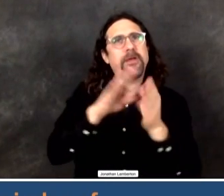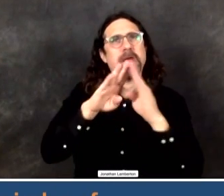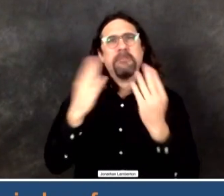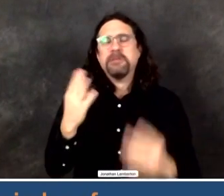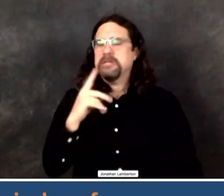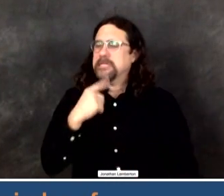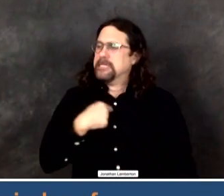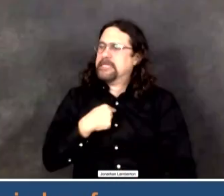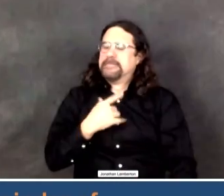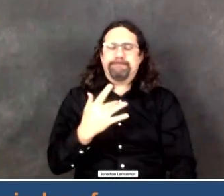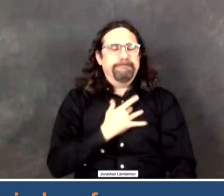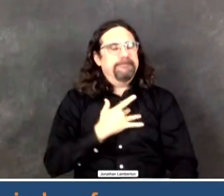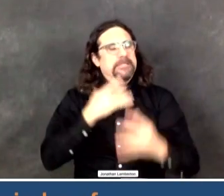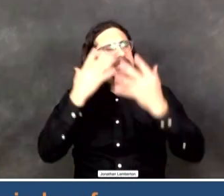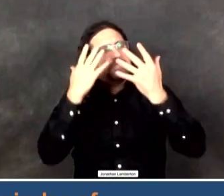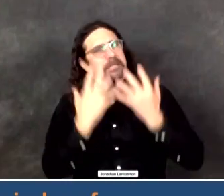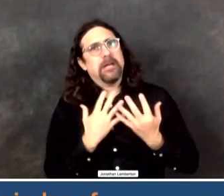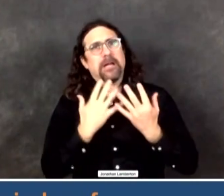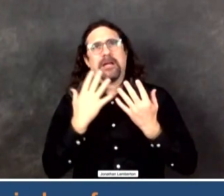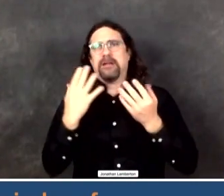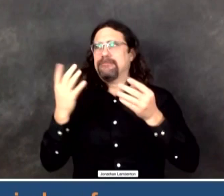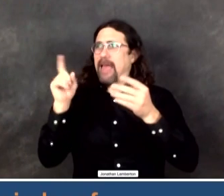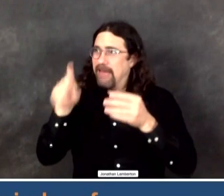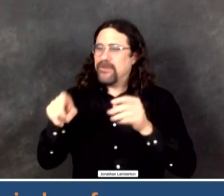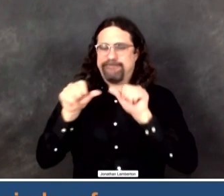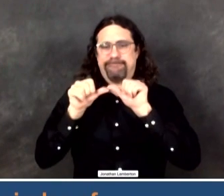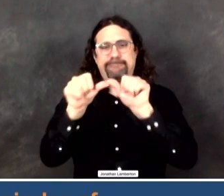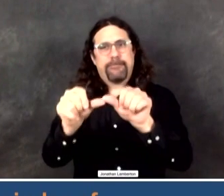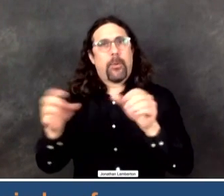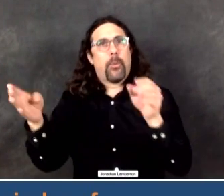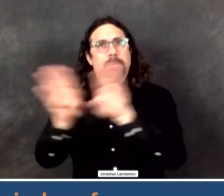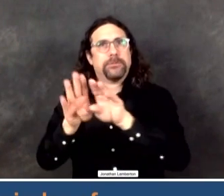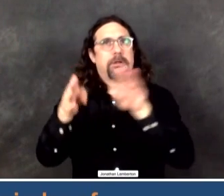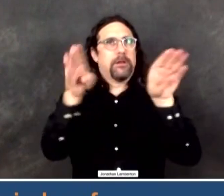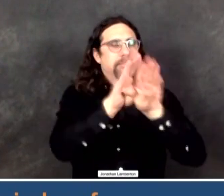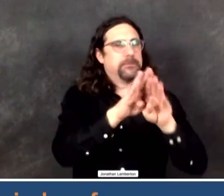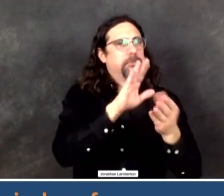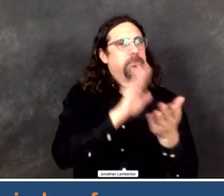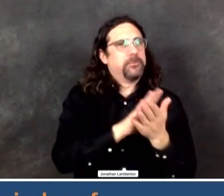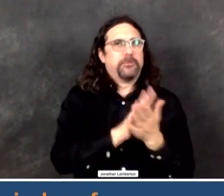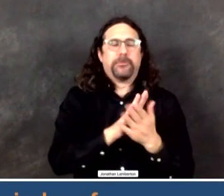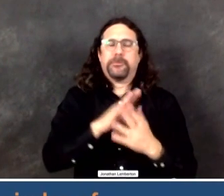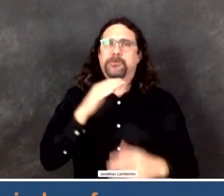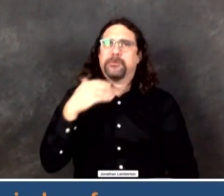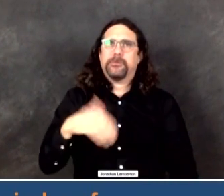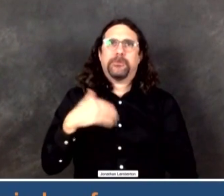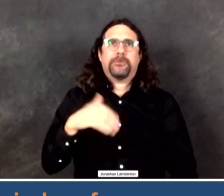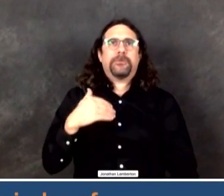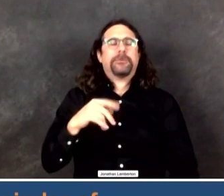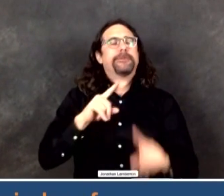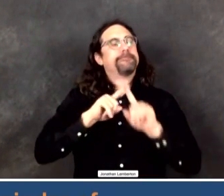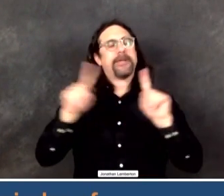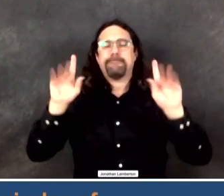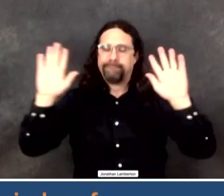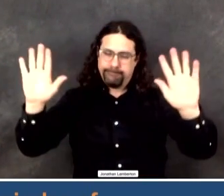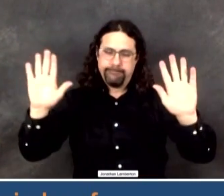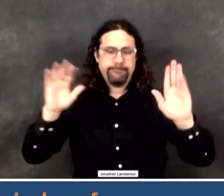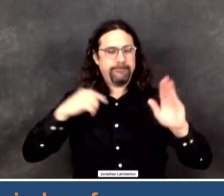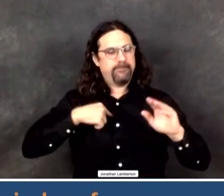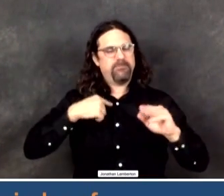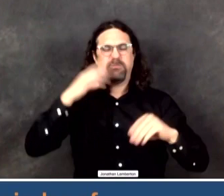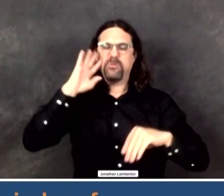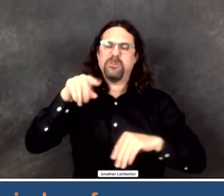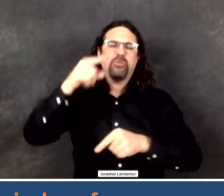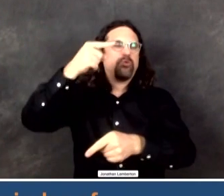can also tell you it's the right thing to do. It clearly will help us save lives because it will help us to